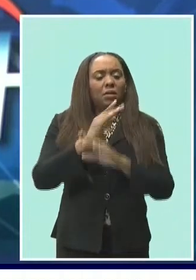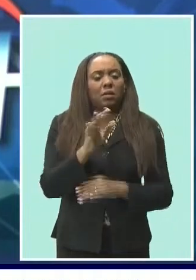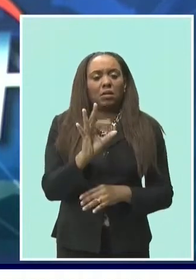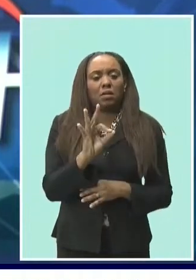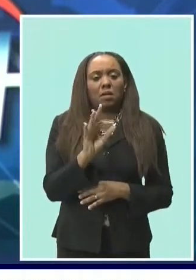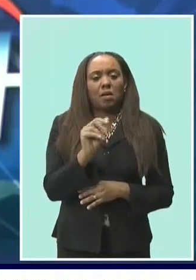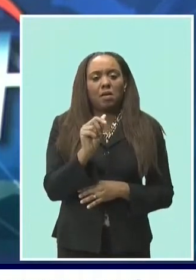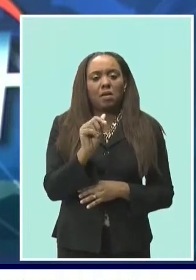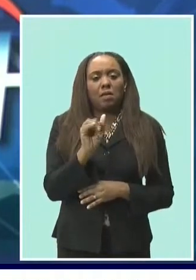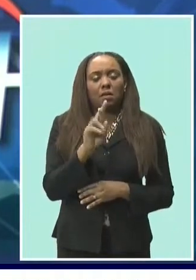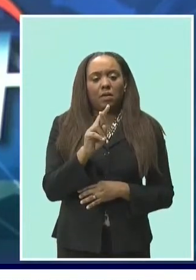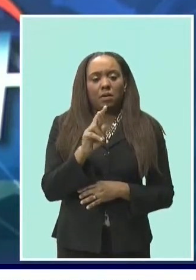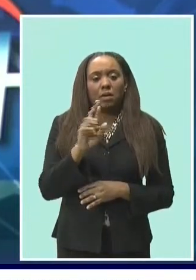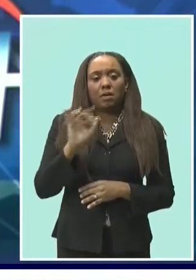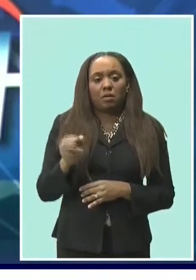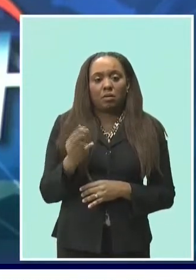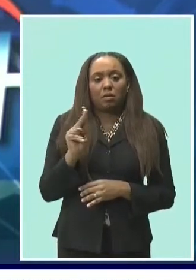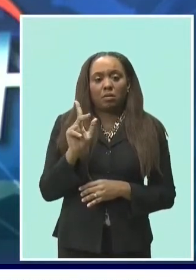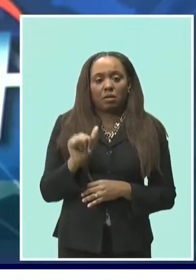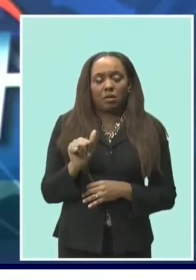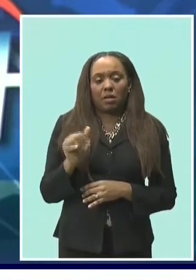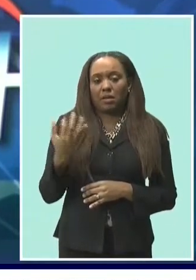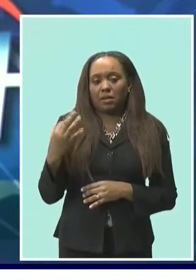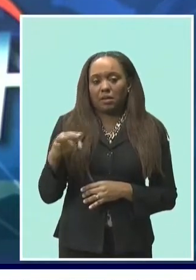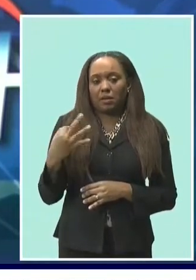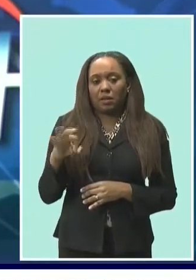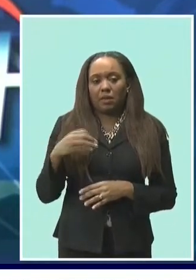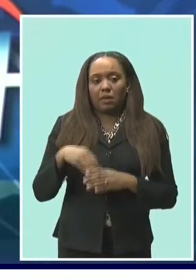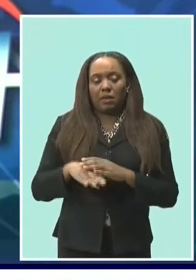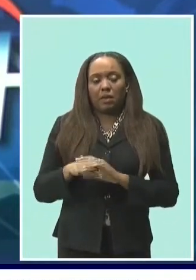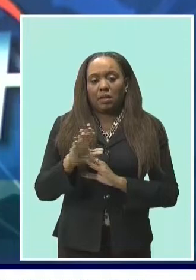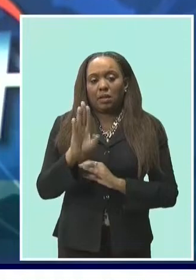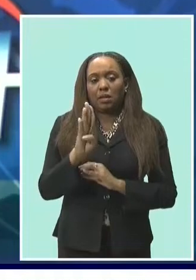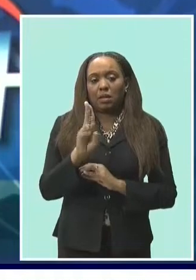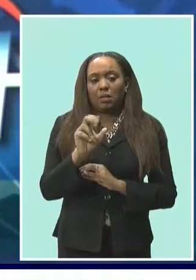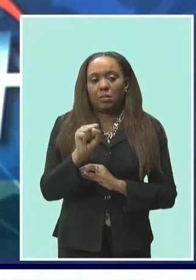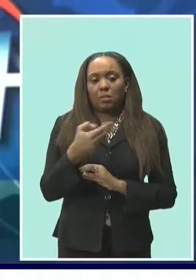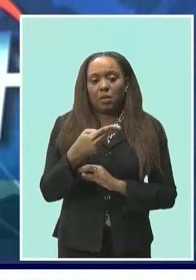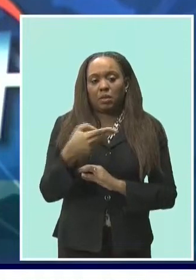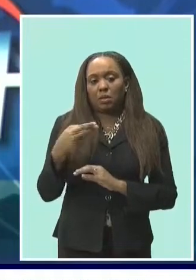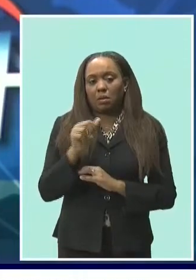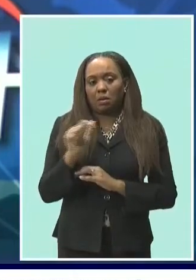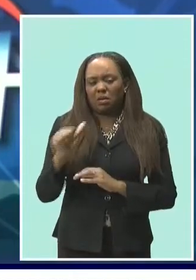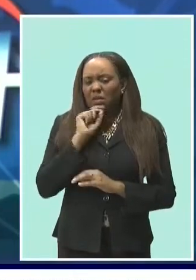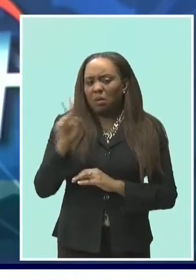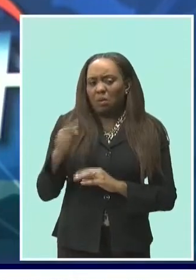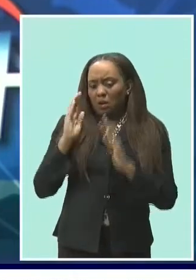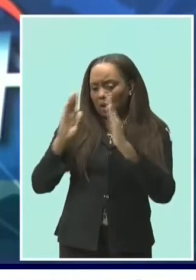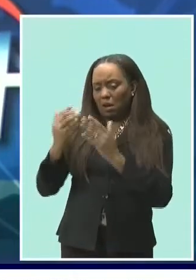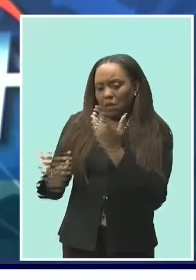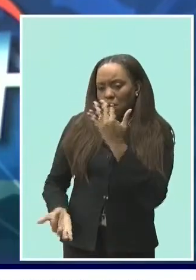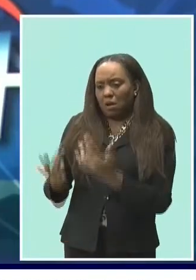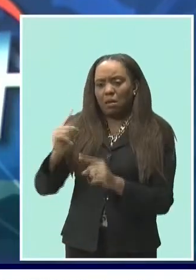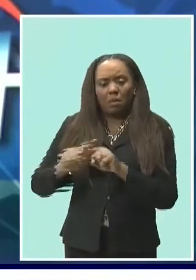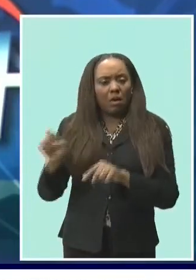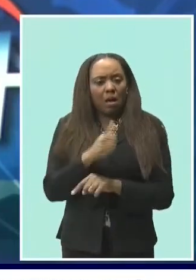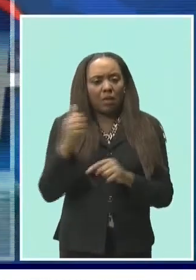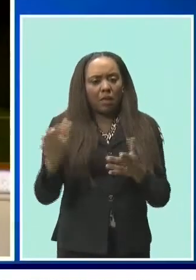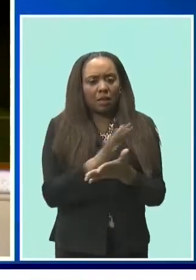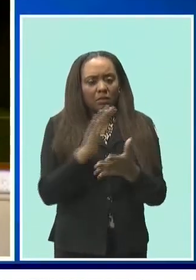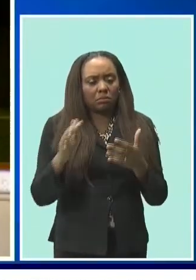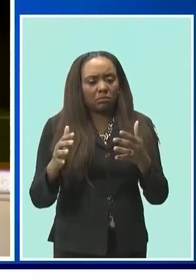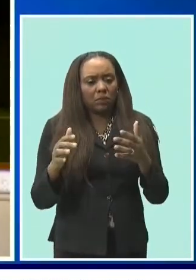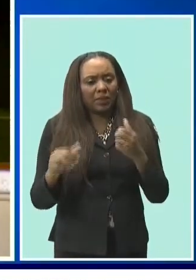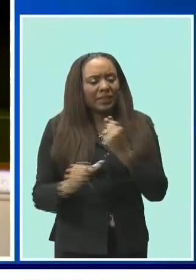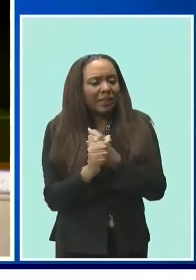Resource Center. Fire Prevention Officer Natasha Ford says the focus is not solely on fires, but other hazards as well. Most of